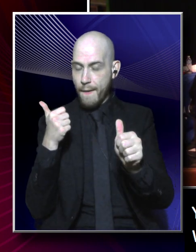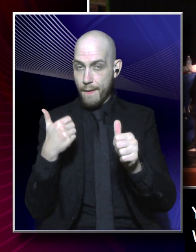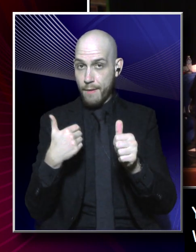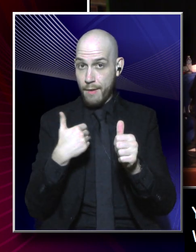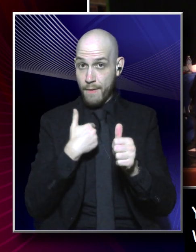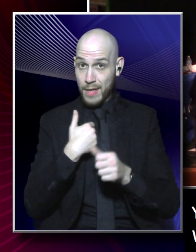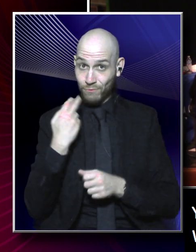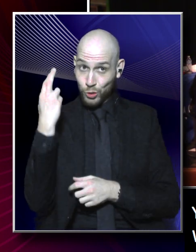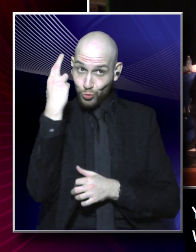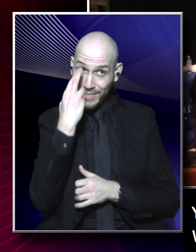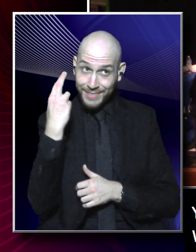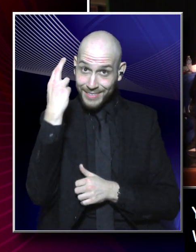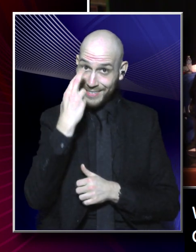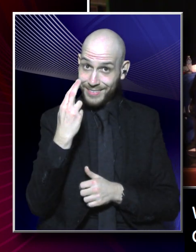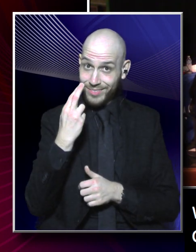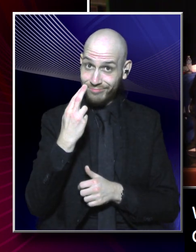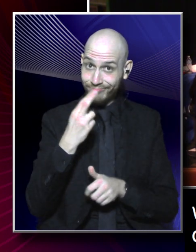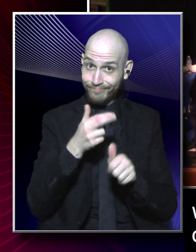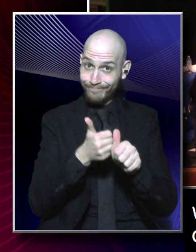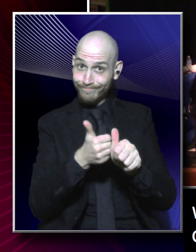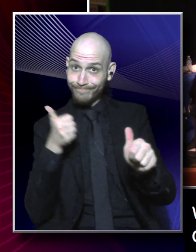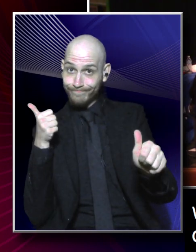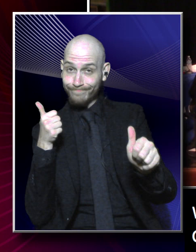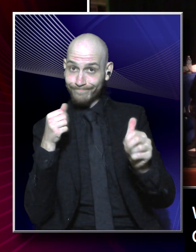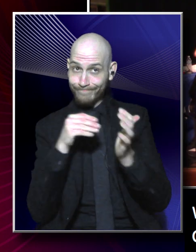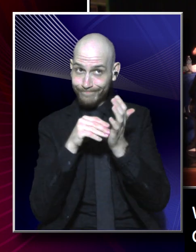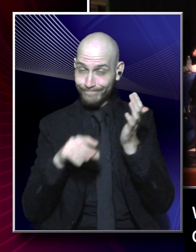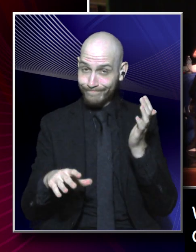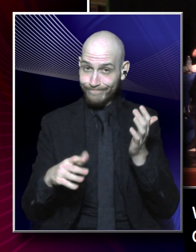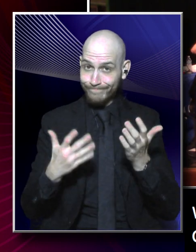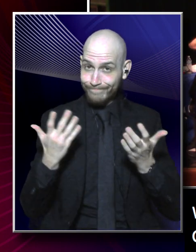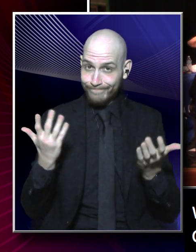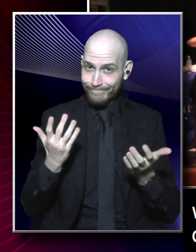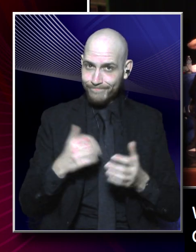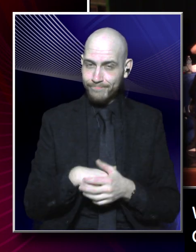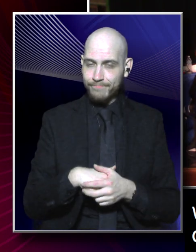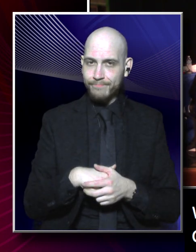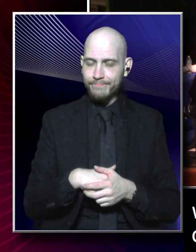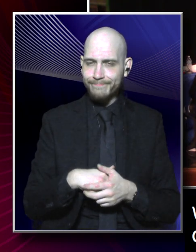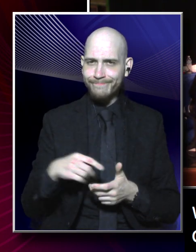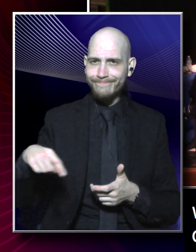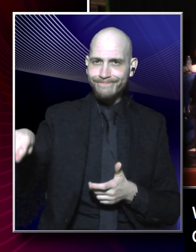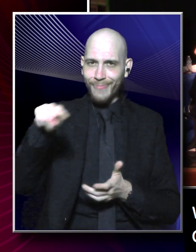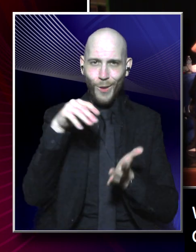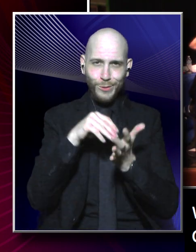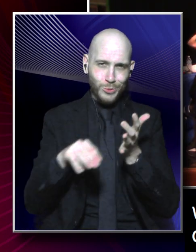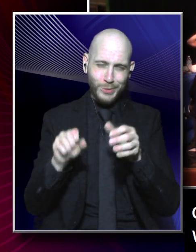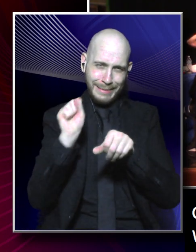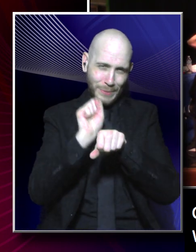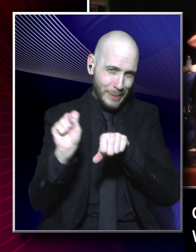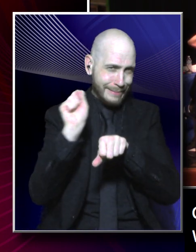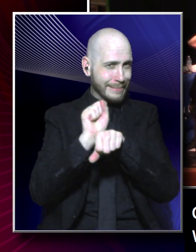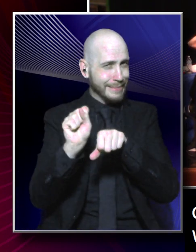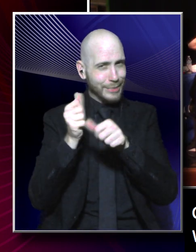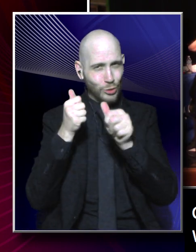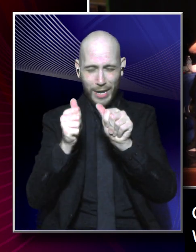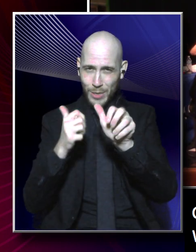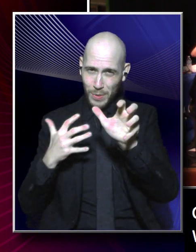reason behind that? Why students are working so hard to get caught up?